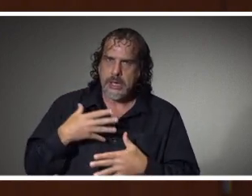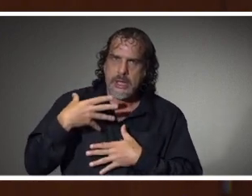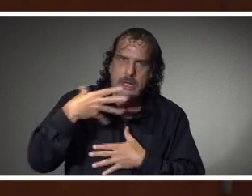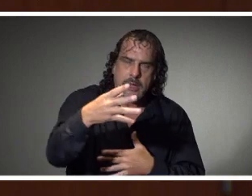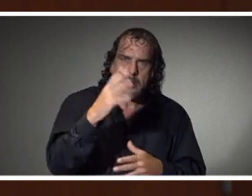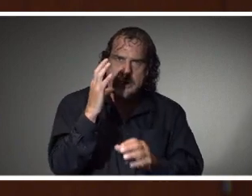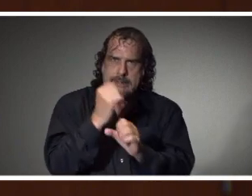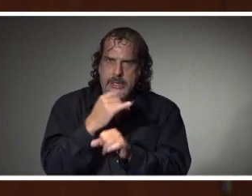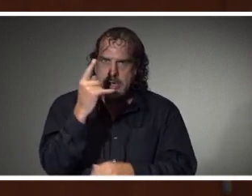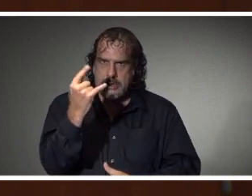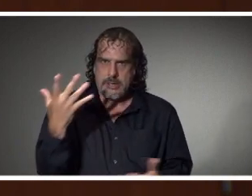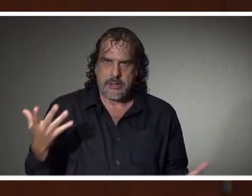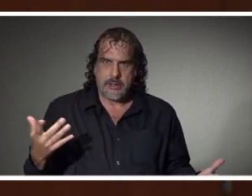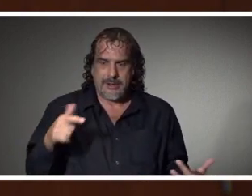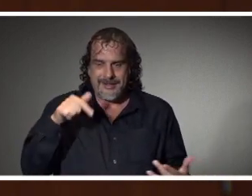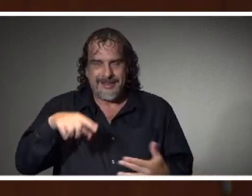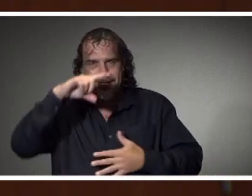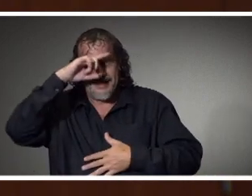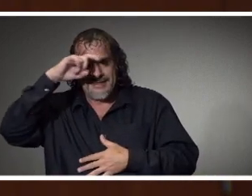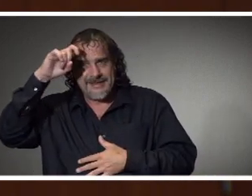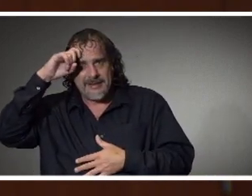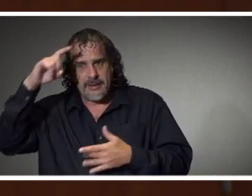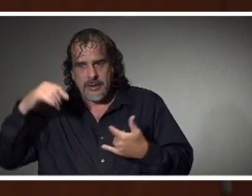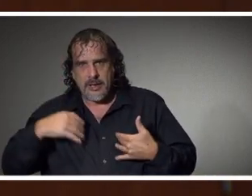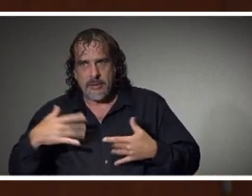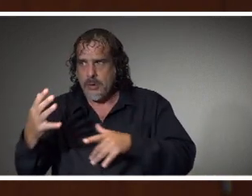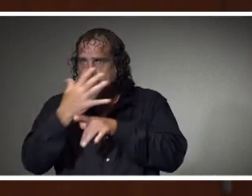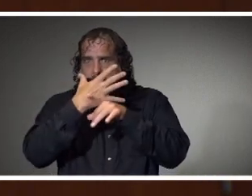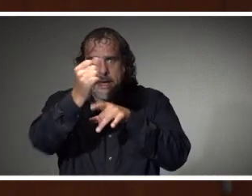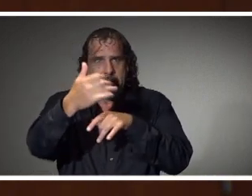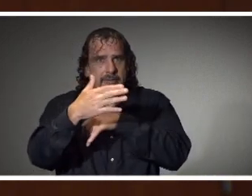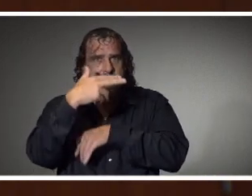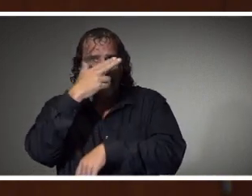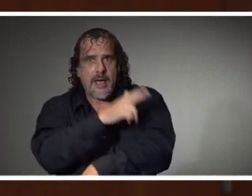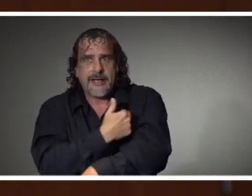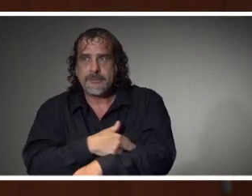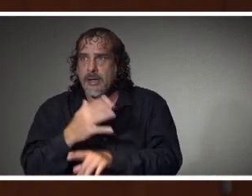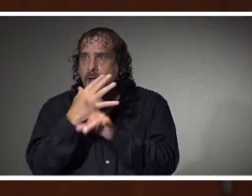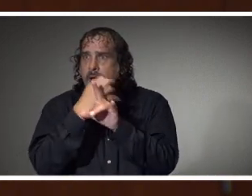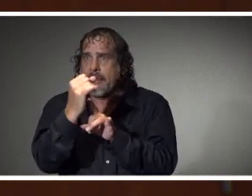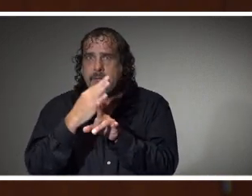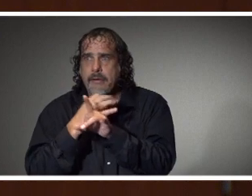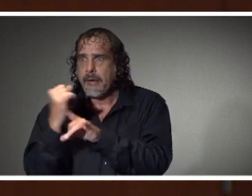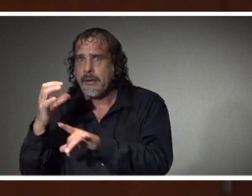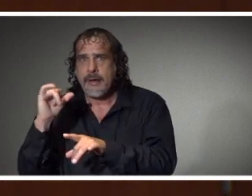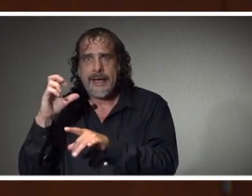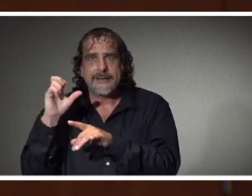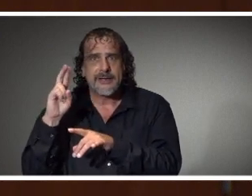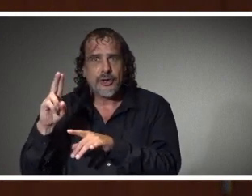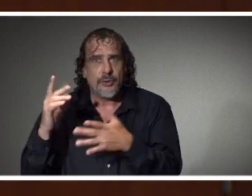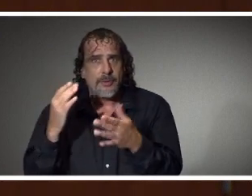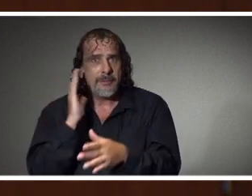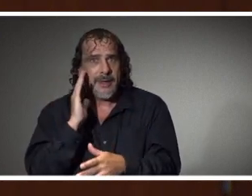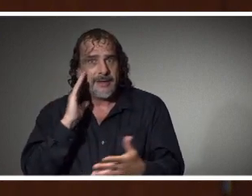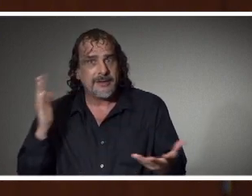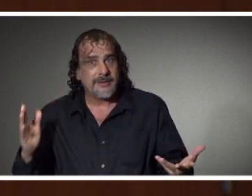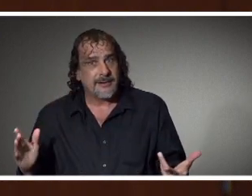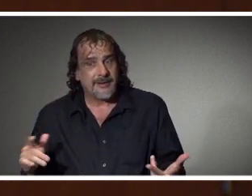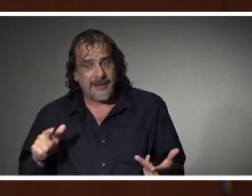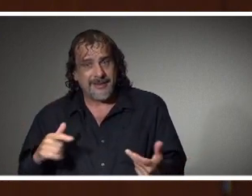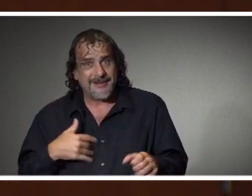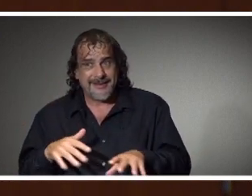because it's the summer and we're out of hospital beds in a lot of areas and ICU beds. This is normally our slow